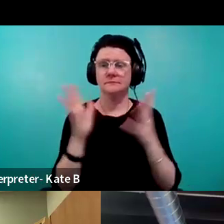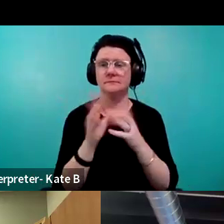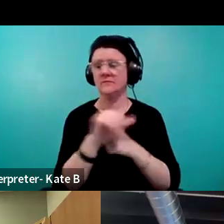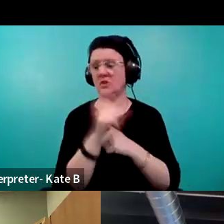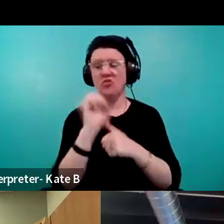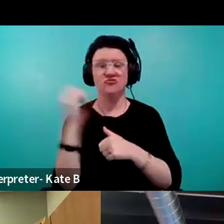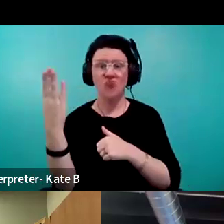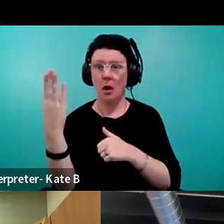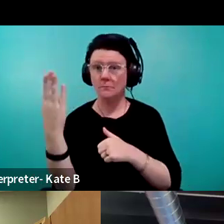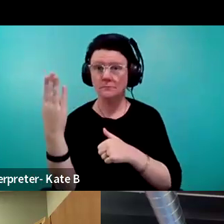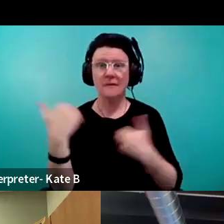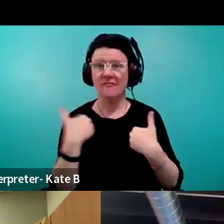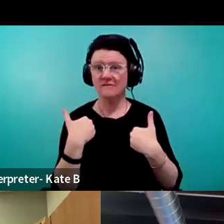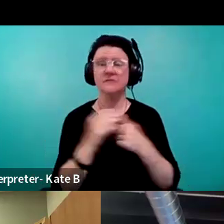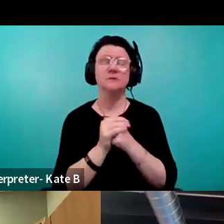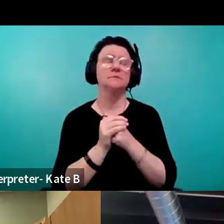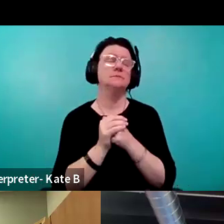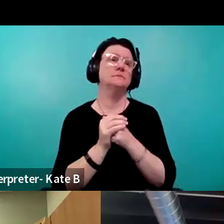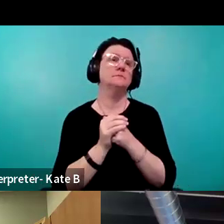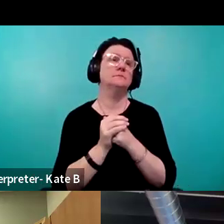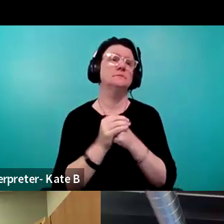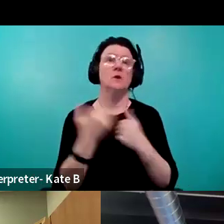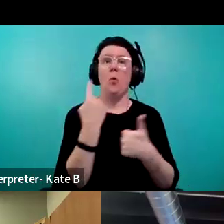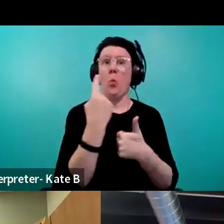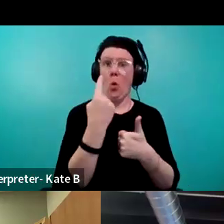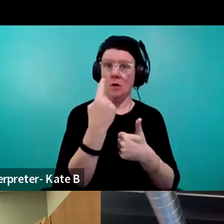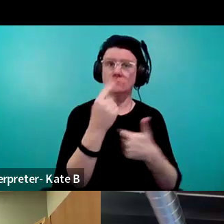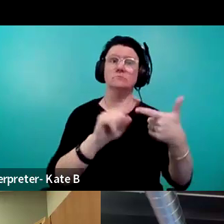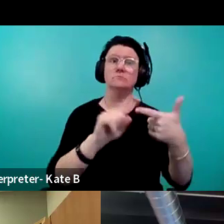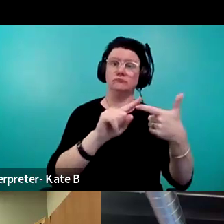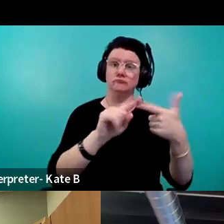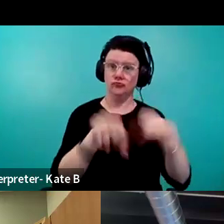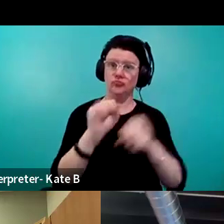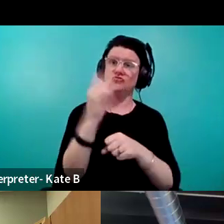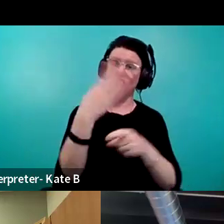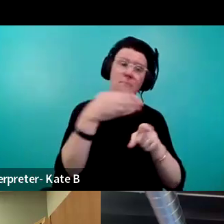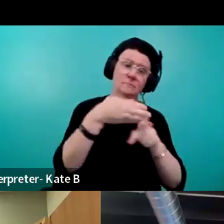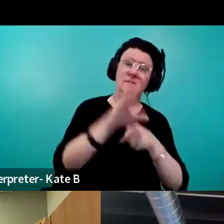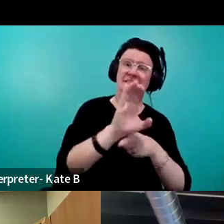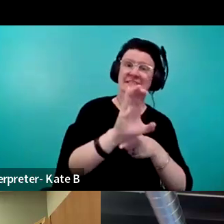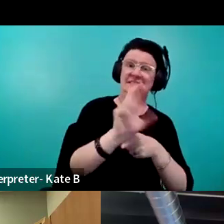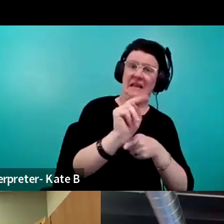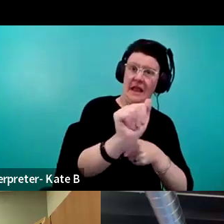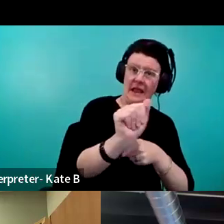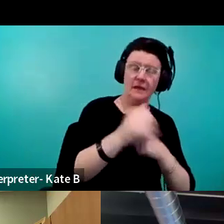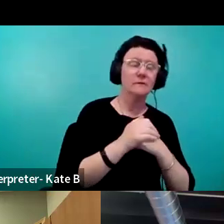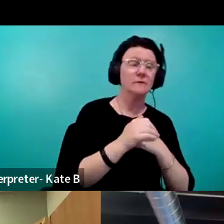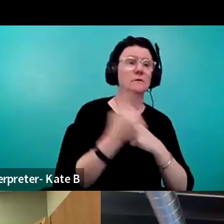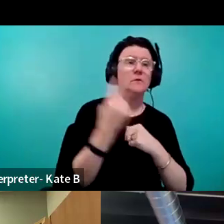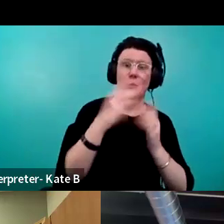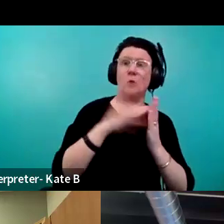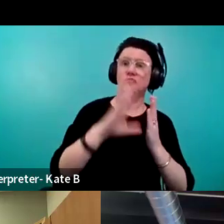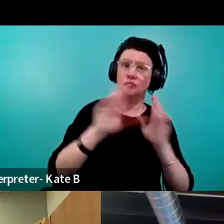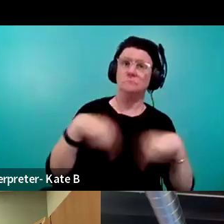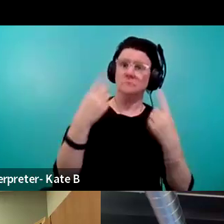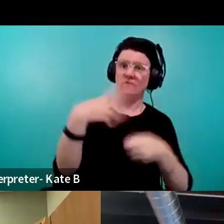other jobs as well. We have a CNA track that we use, and we have one student that's been doing that